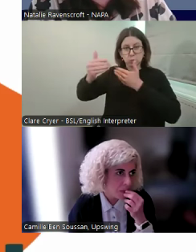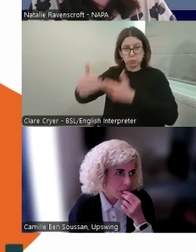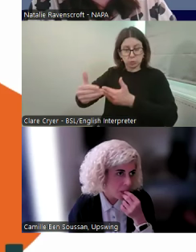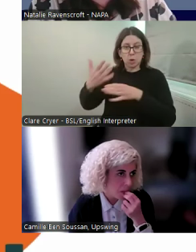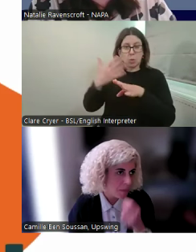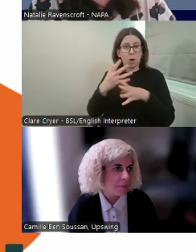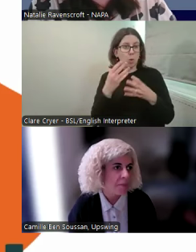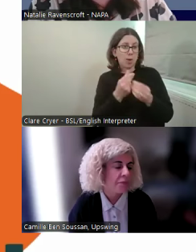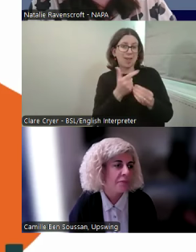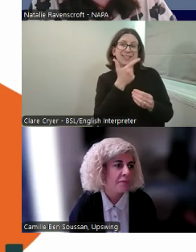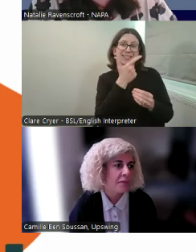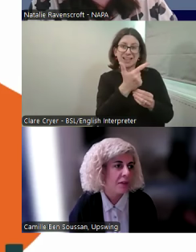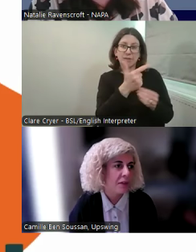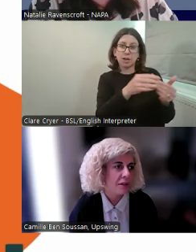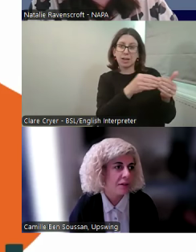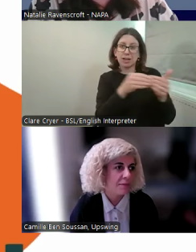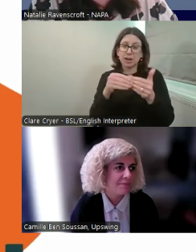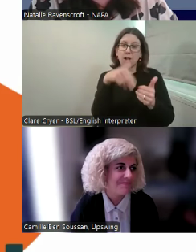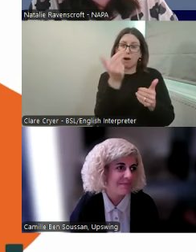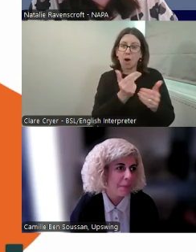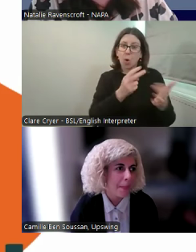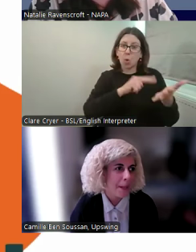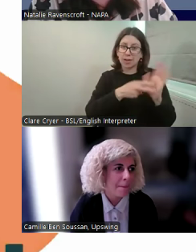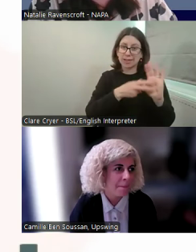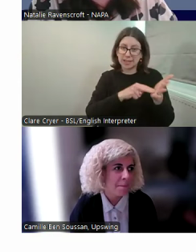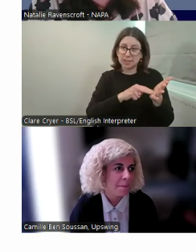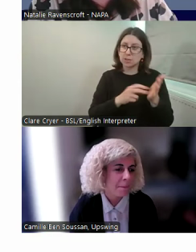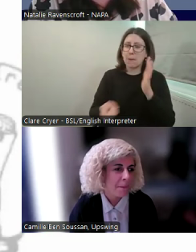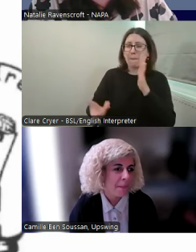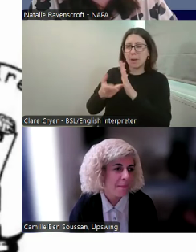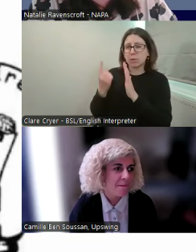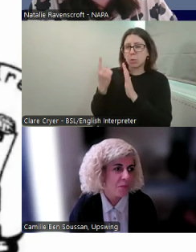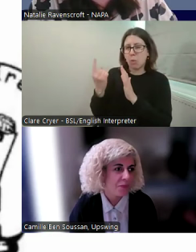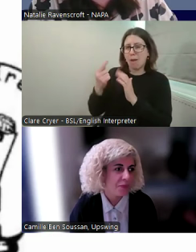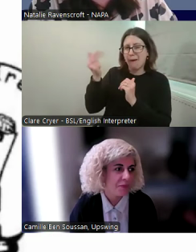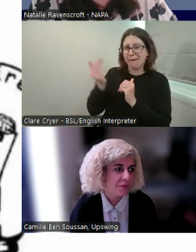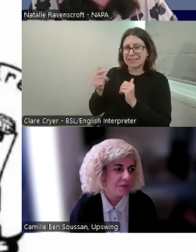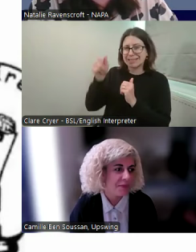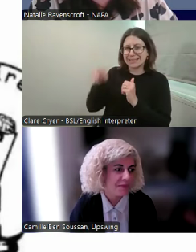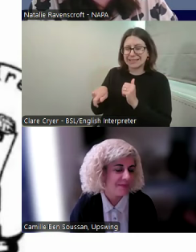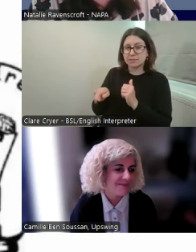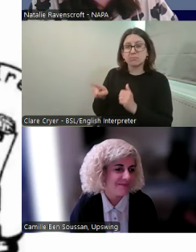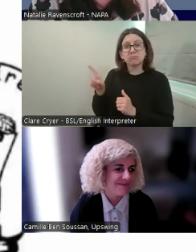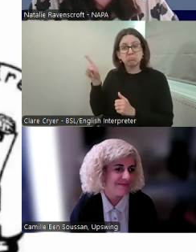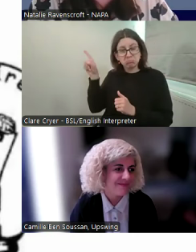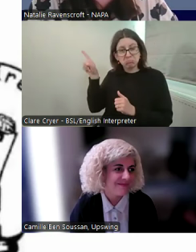7 leading arts organisations and 1 artist. And here on the screen, you can see the 7 organisations